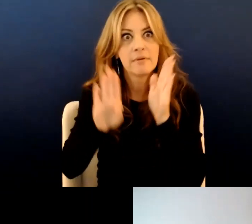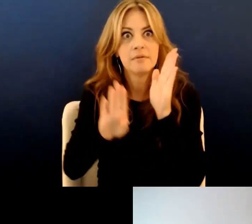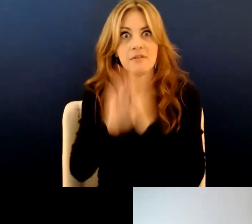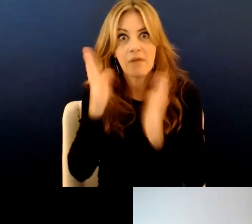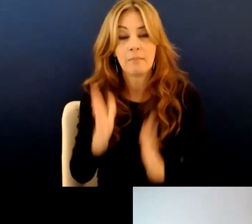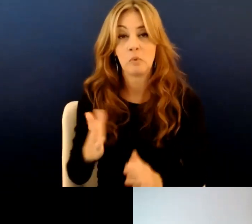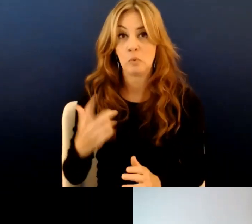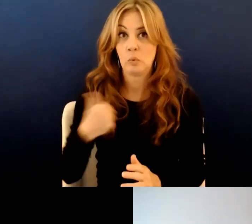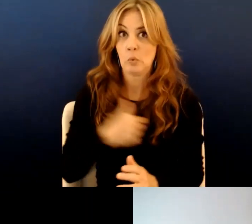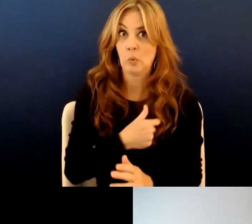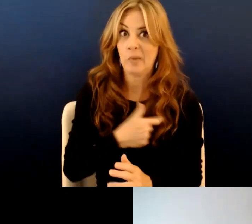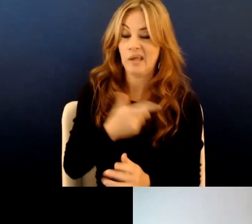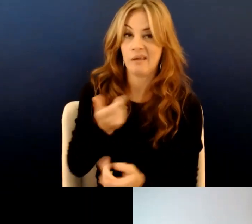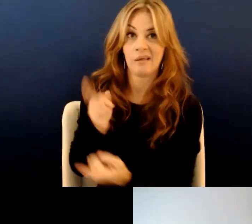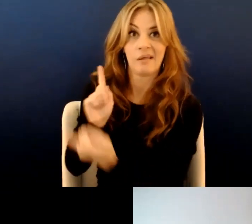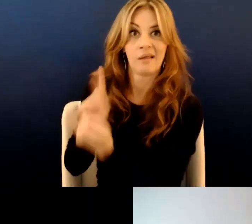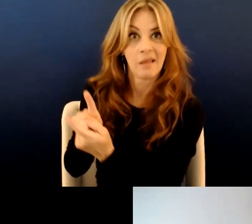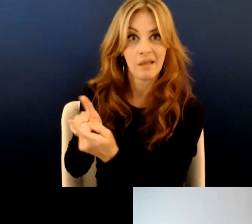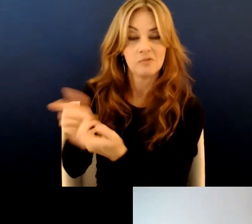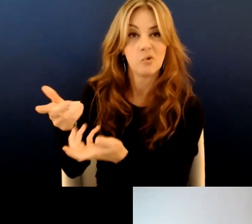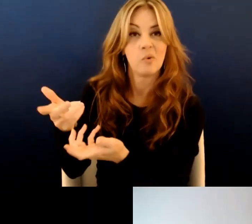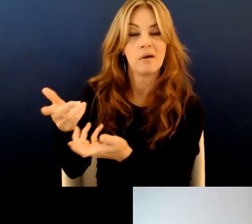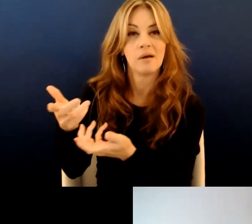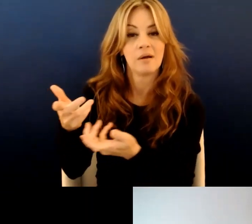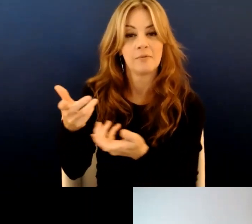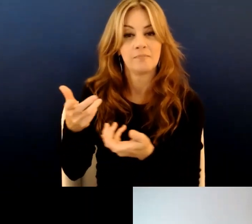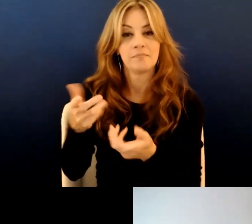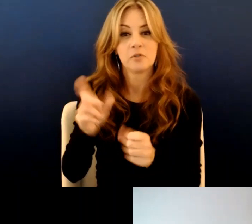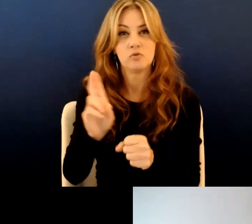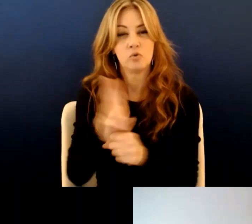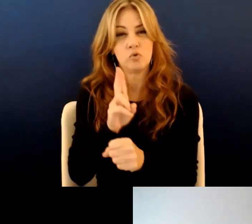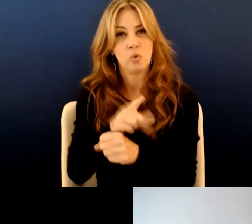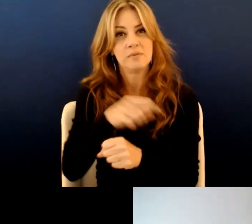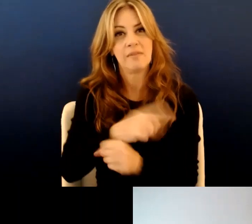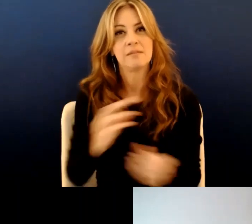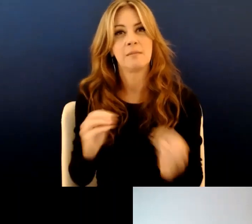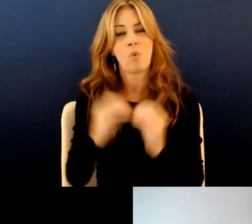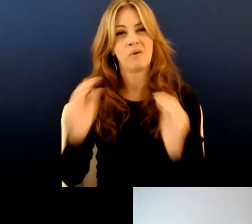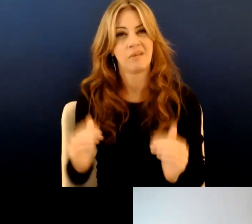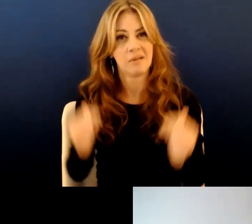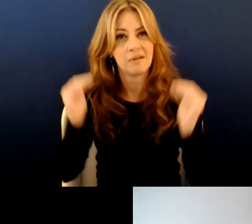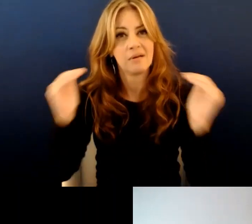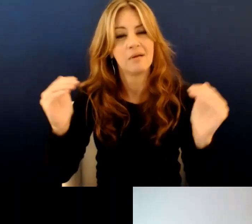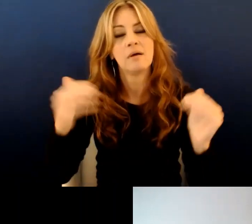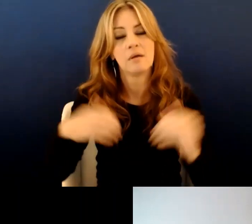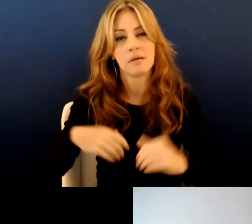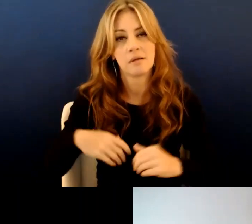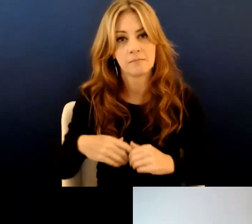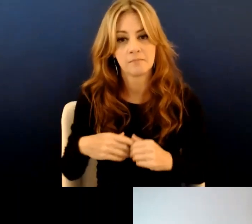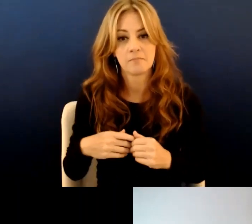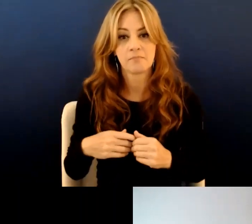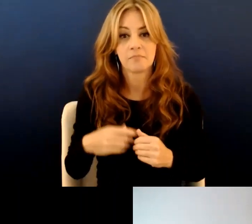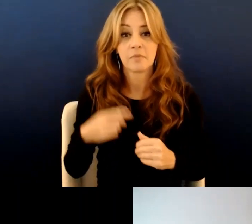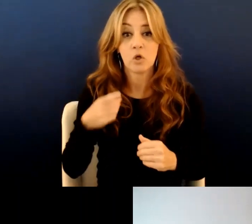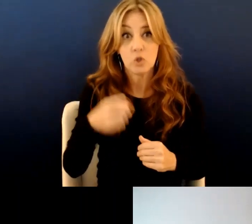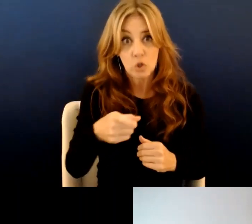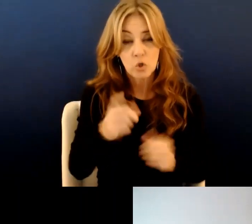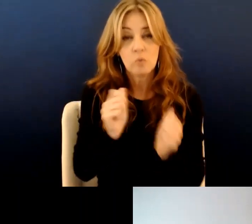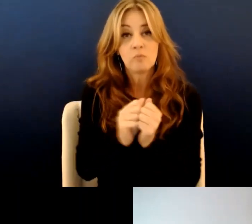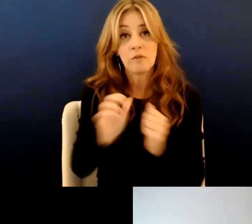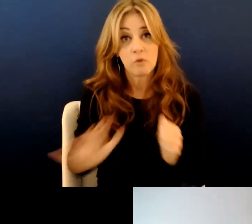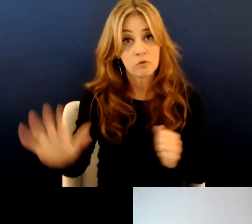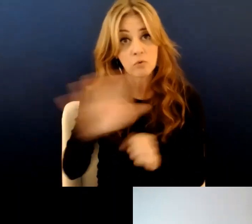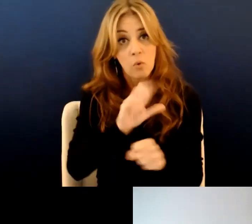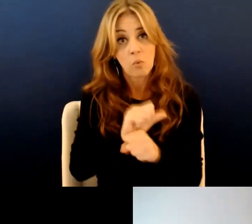could have encountered to take this to a step and stage where you, with your work, with